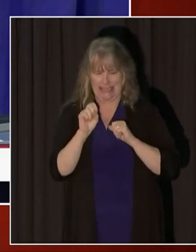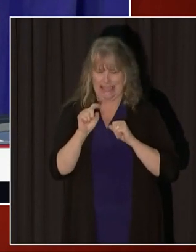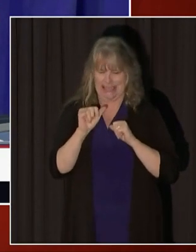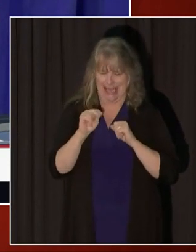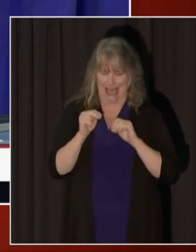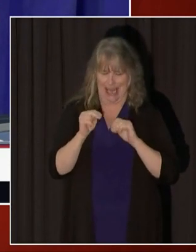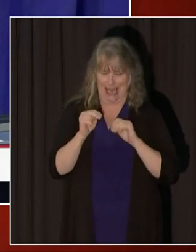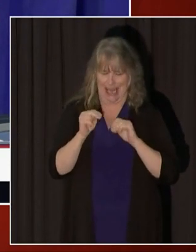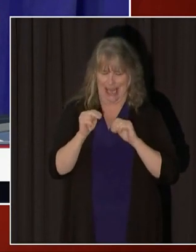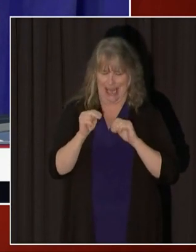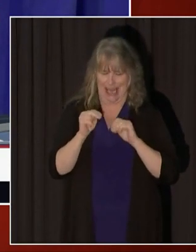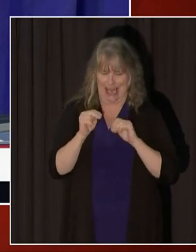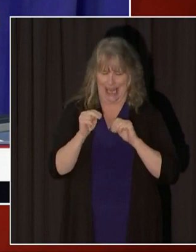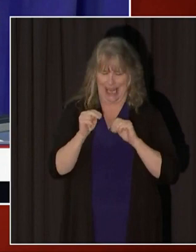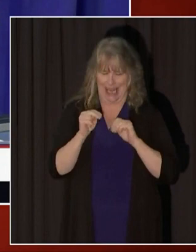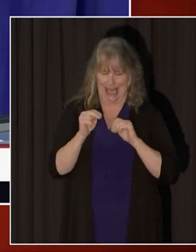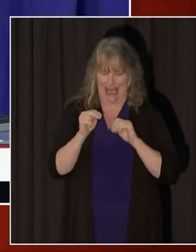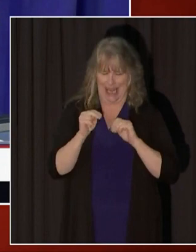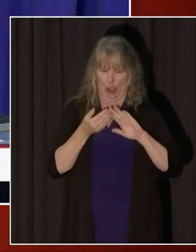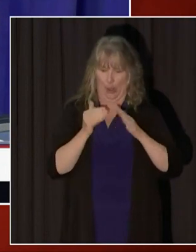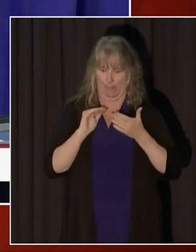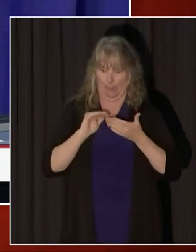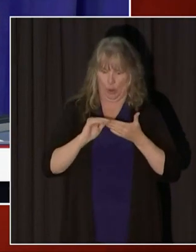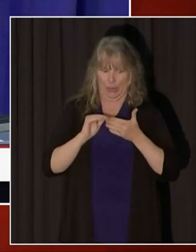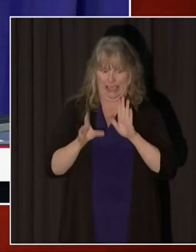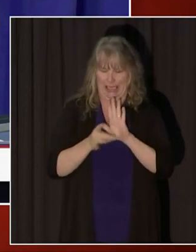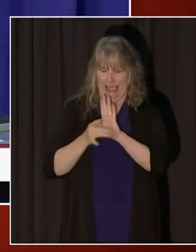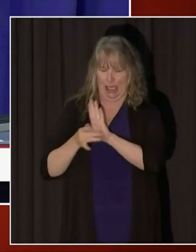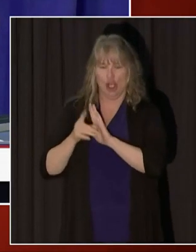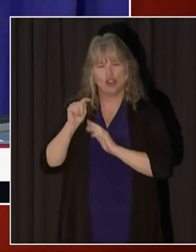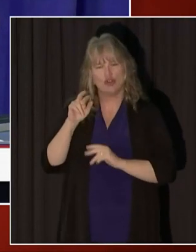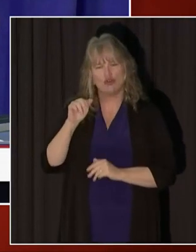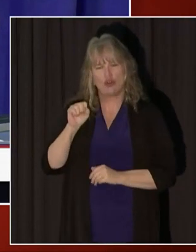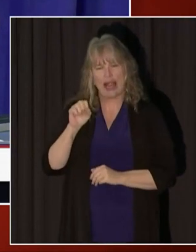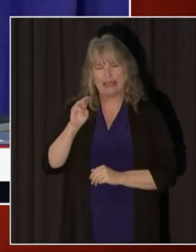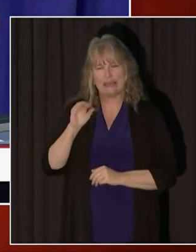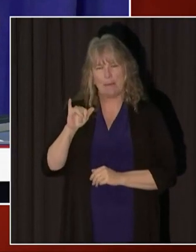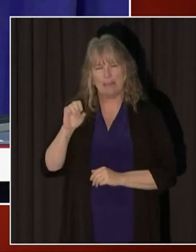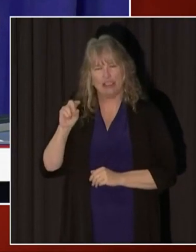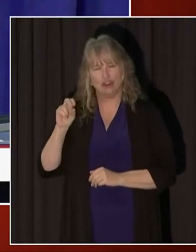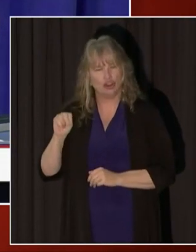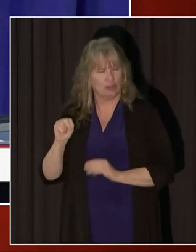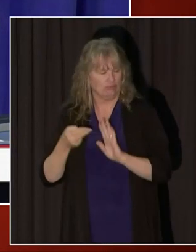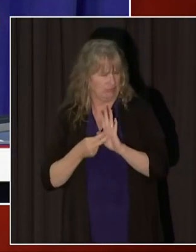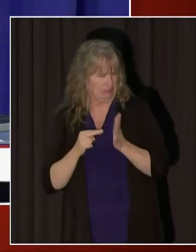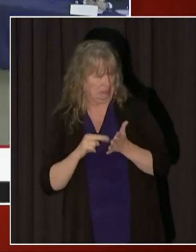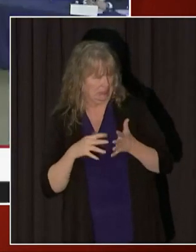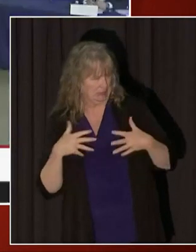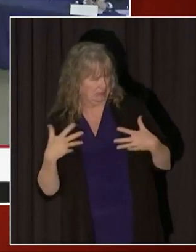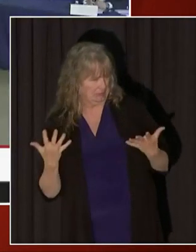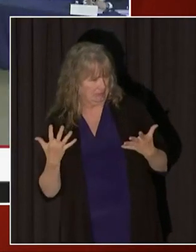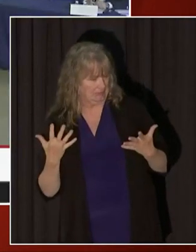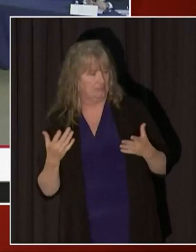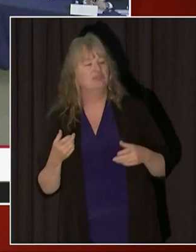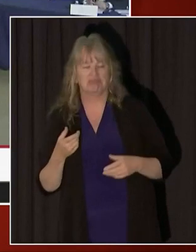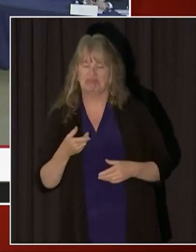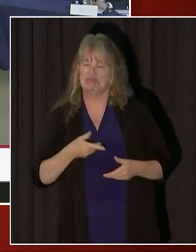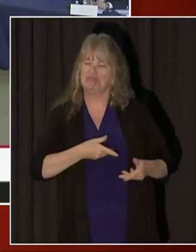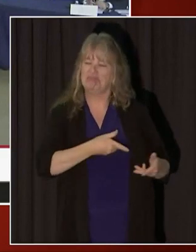of new cases every day, but there's more to it. Yes, Dr. Nesbitt. Sure.